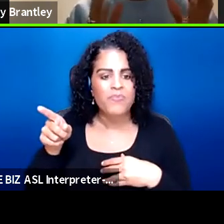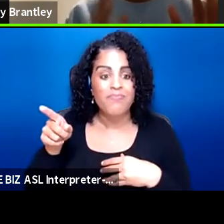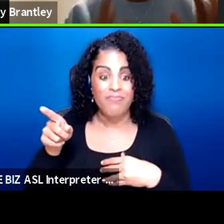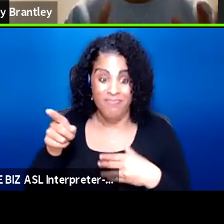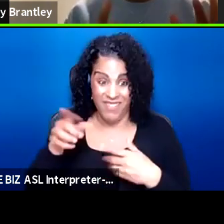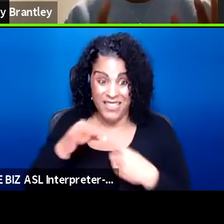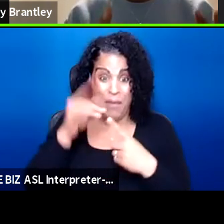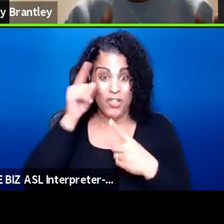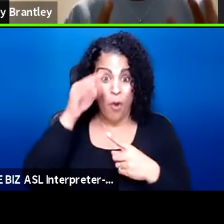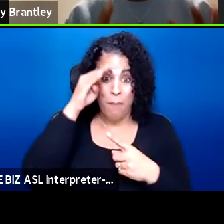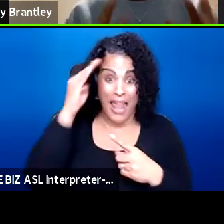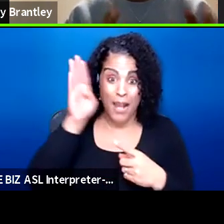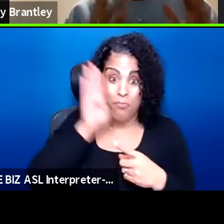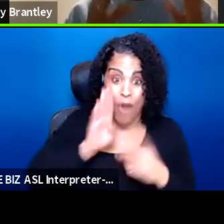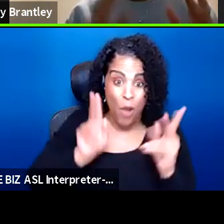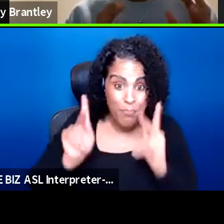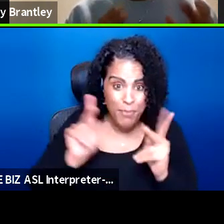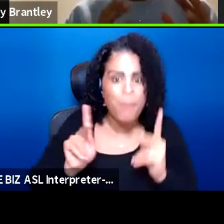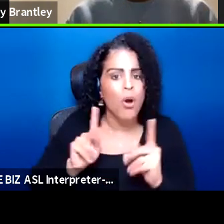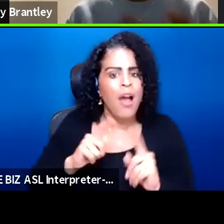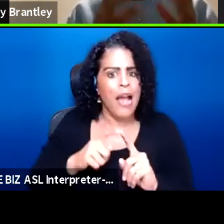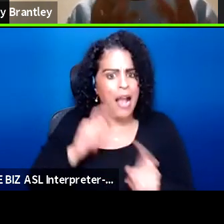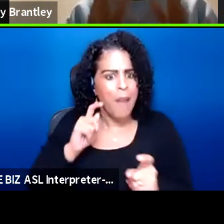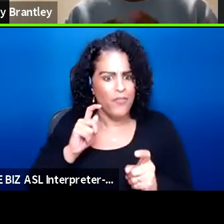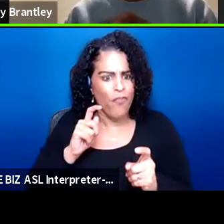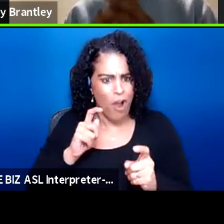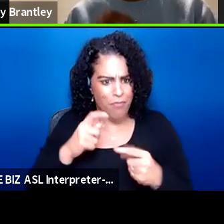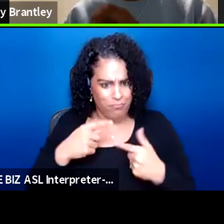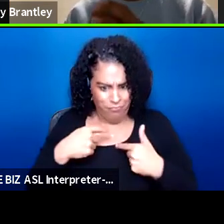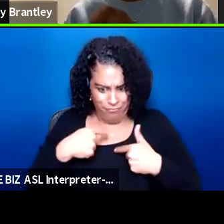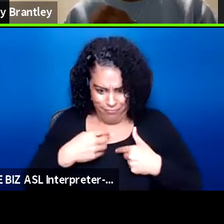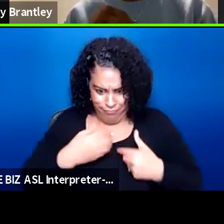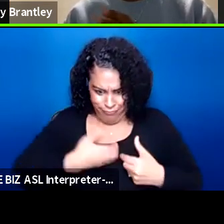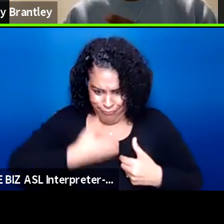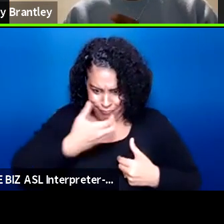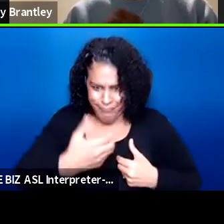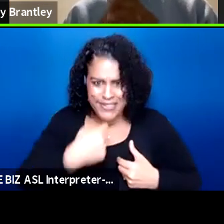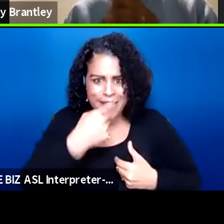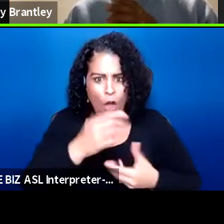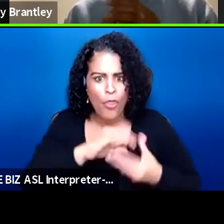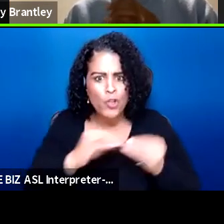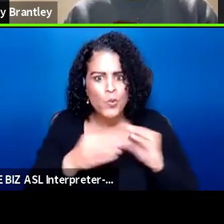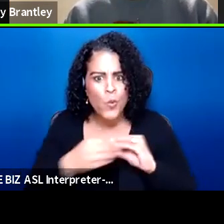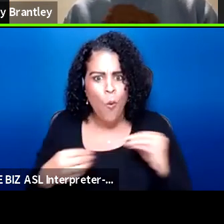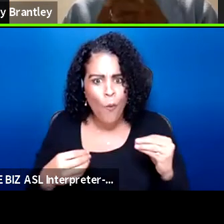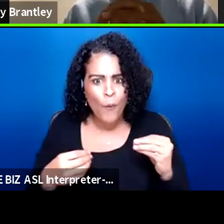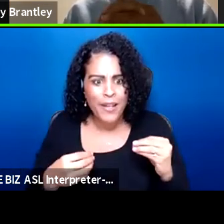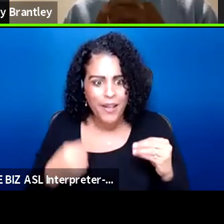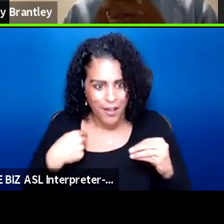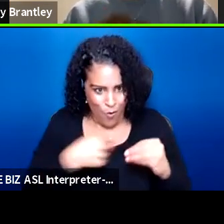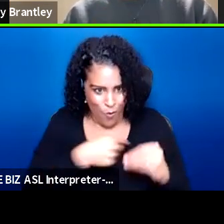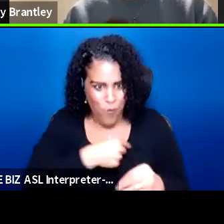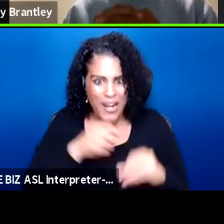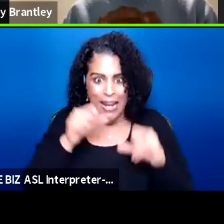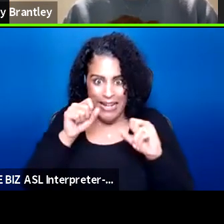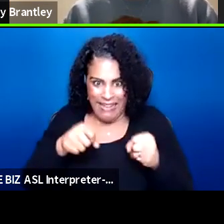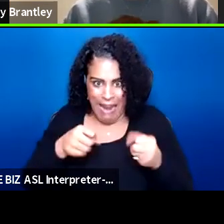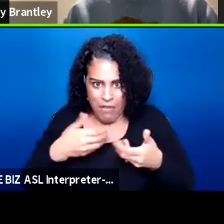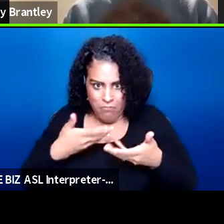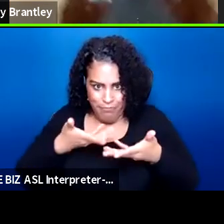Black and Brown folk, it comes from literally telling our narratives and our stories that we are able to even exist